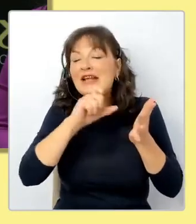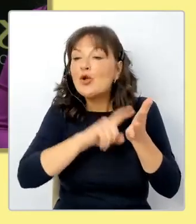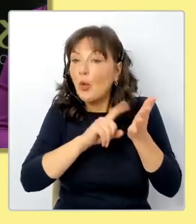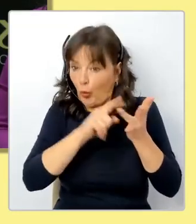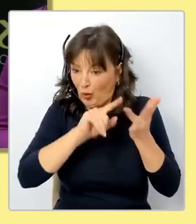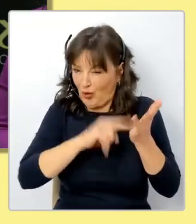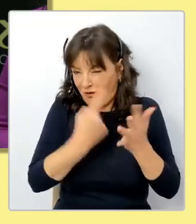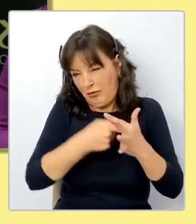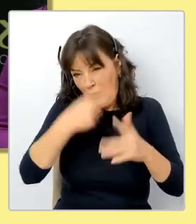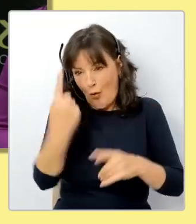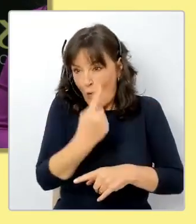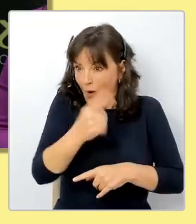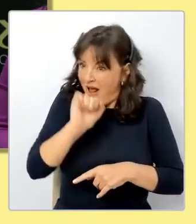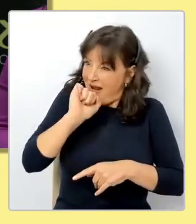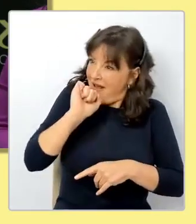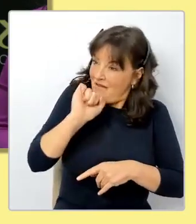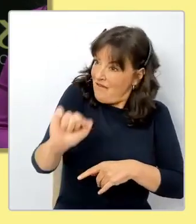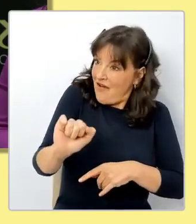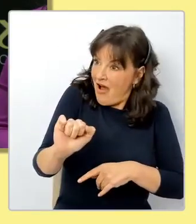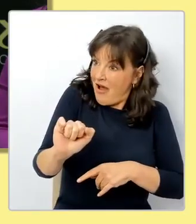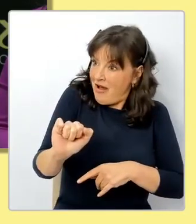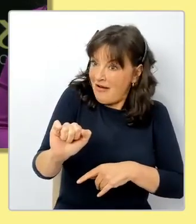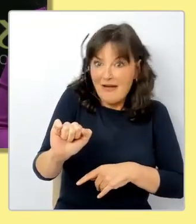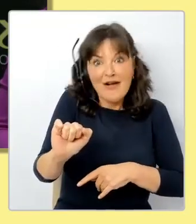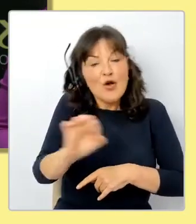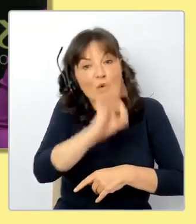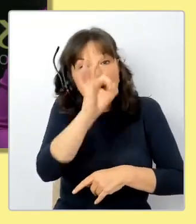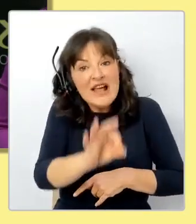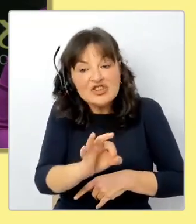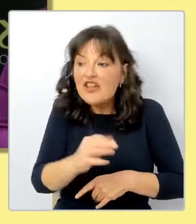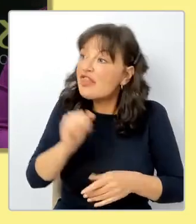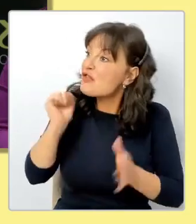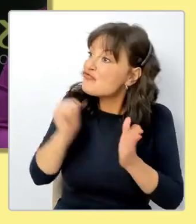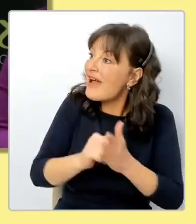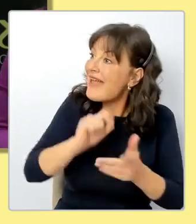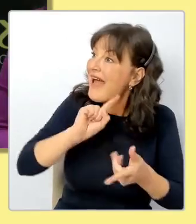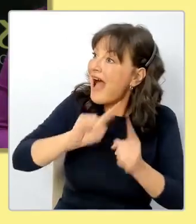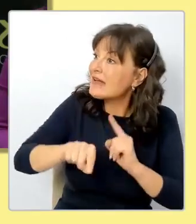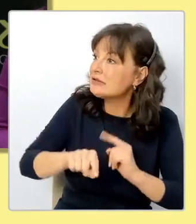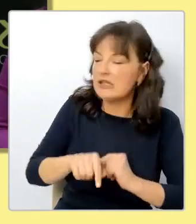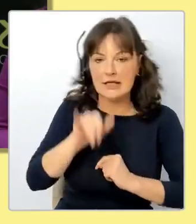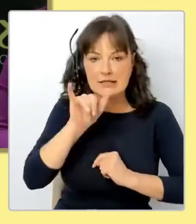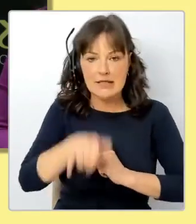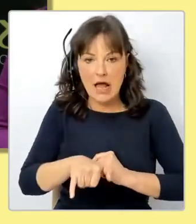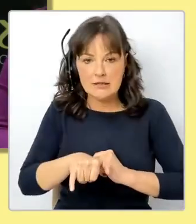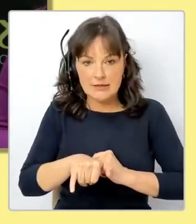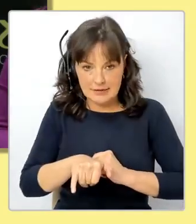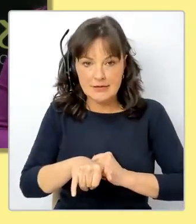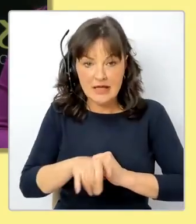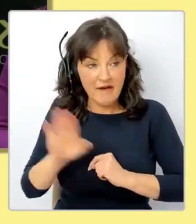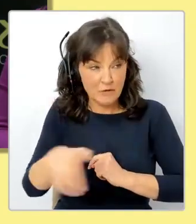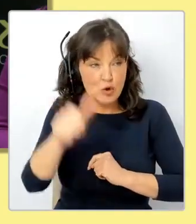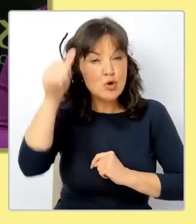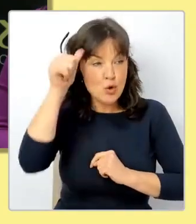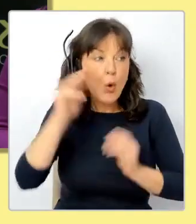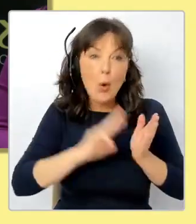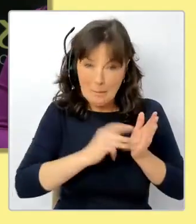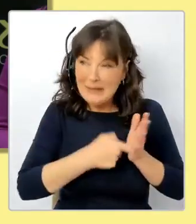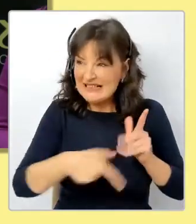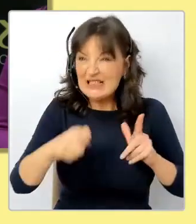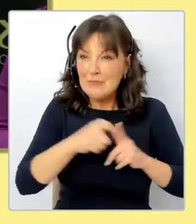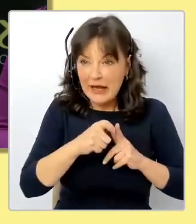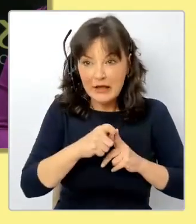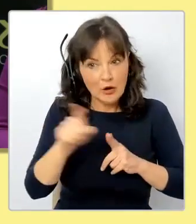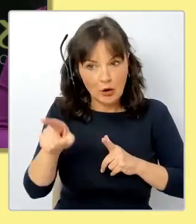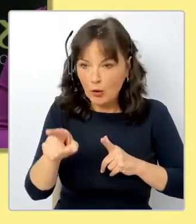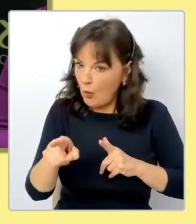question that Mrs. Pennycook asks you is yes, ma'am. absolutely. Ma'am. Anybody who knows Mrs. Pennycook. Mrs.